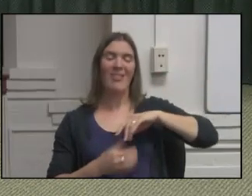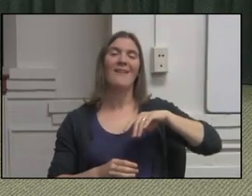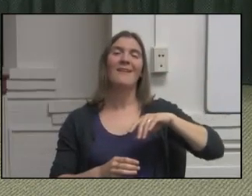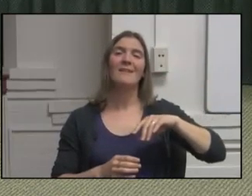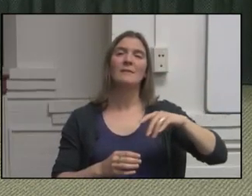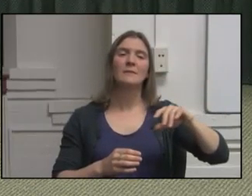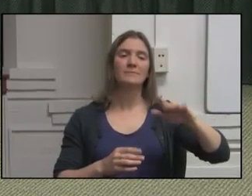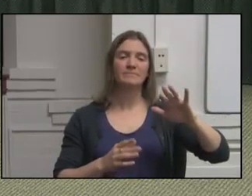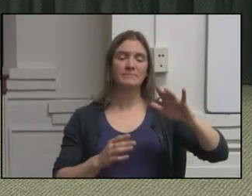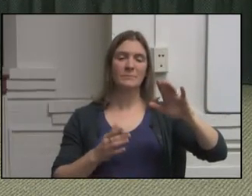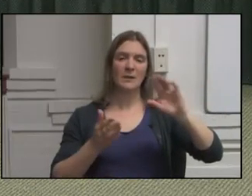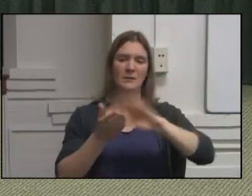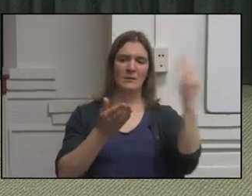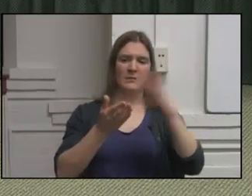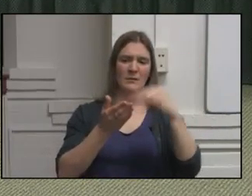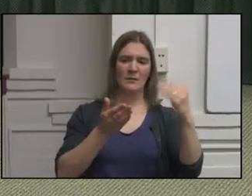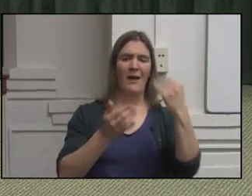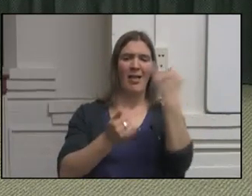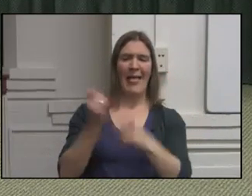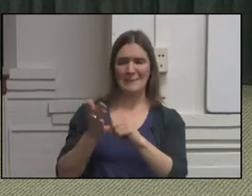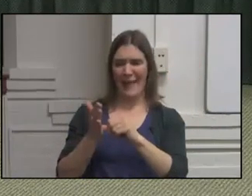the second to last page and the last page,